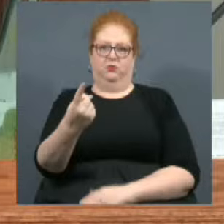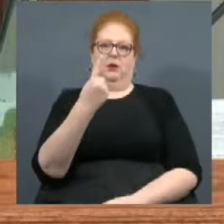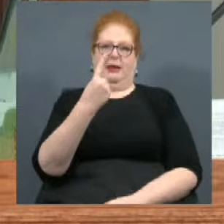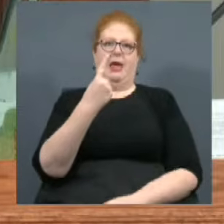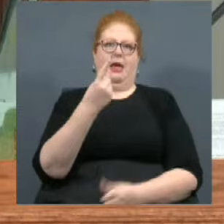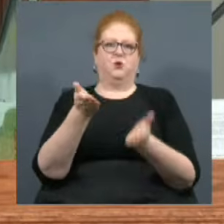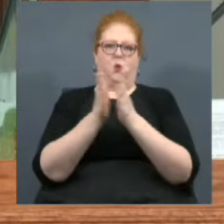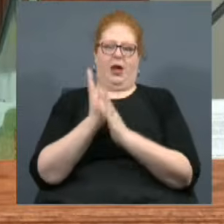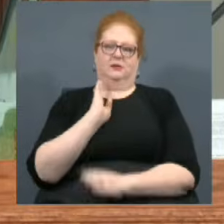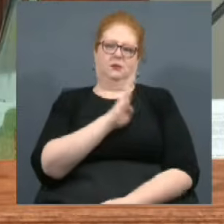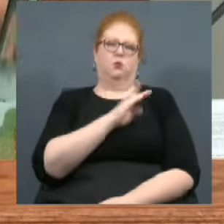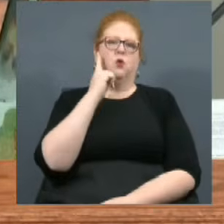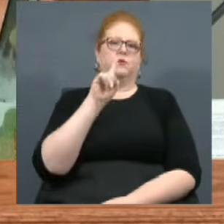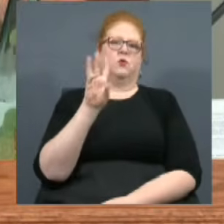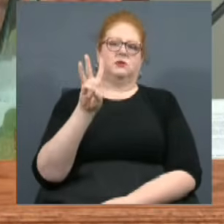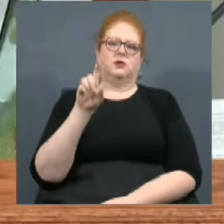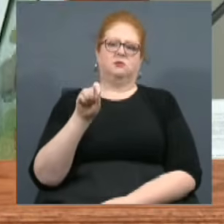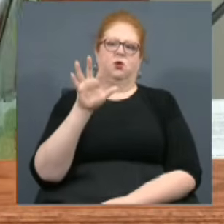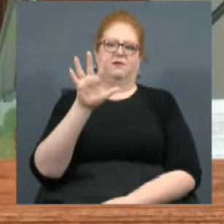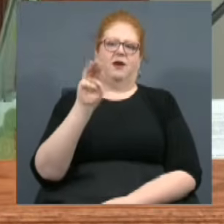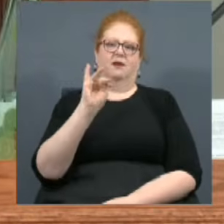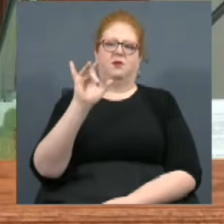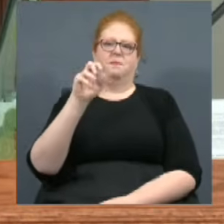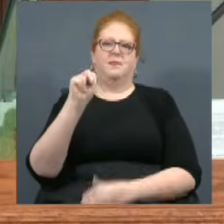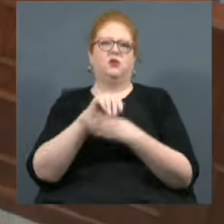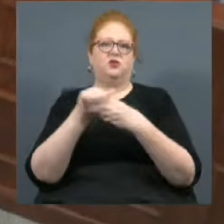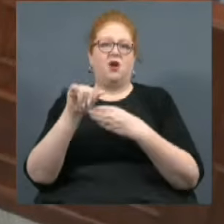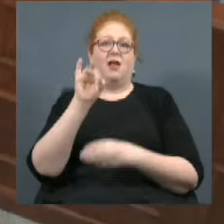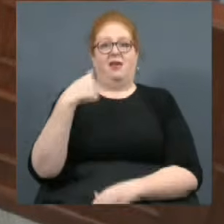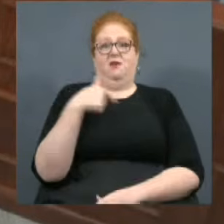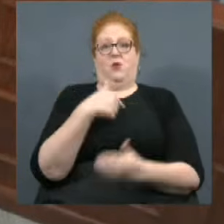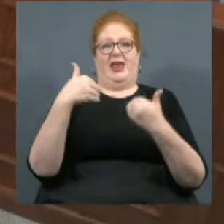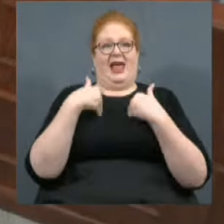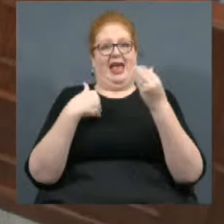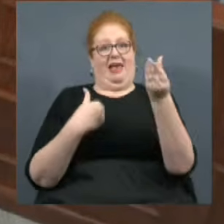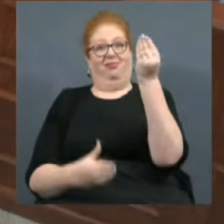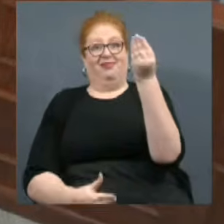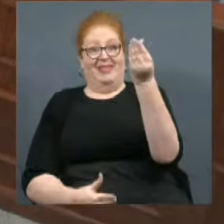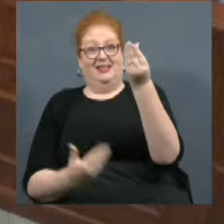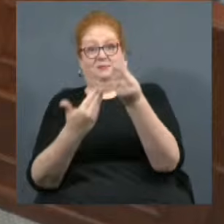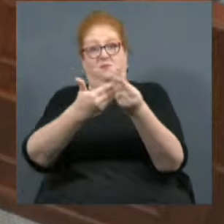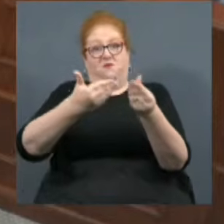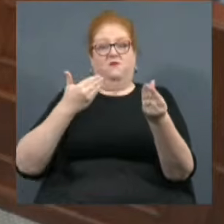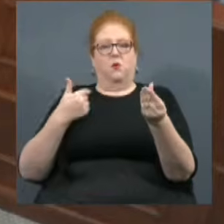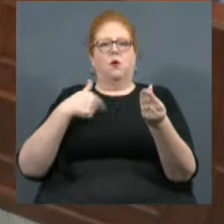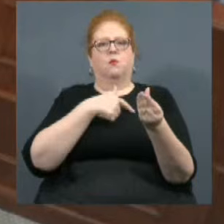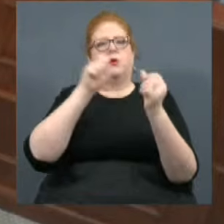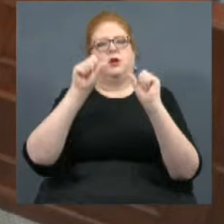I think more than just it being on our agenda would have been sufficient. Thank